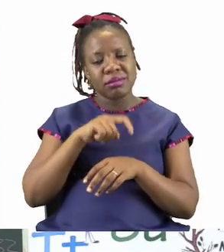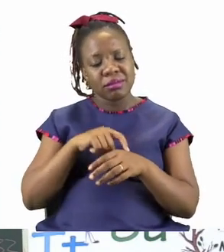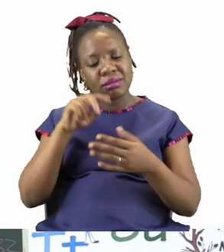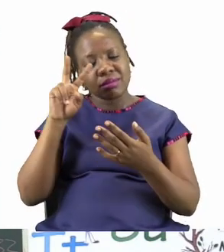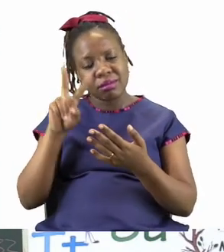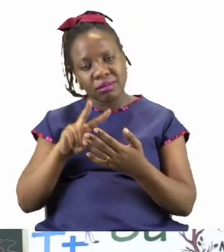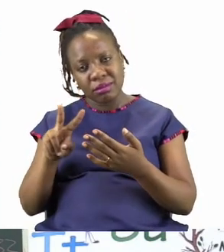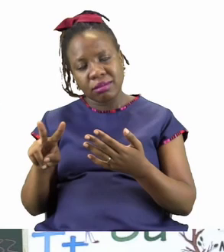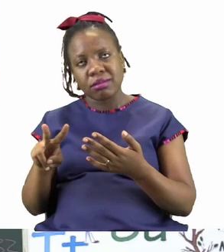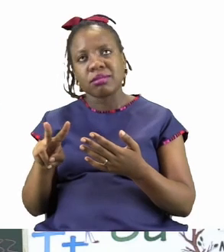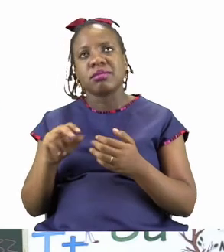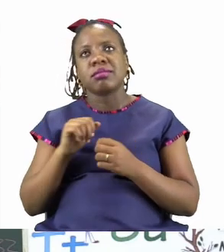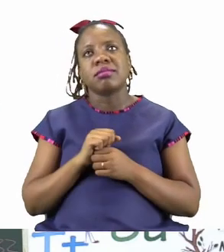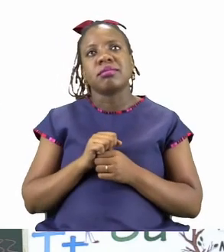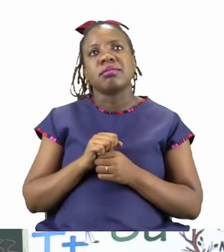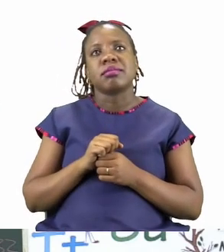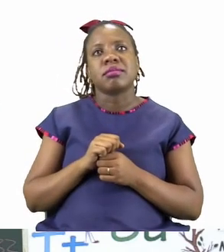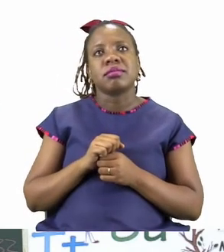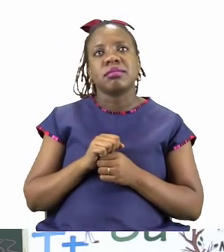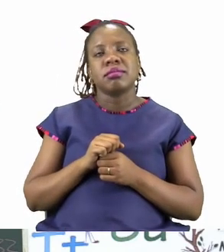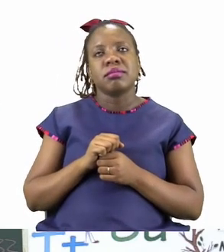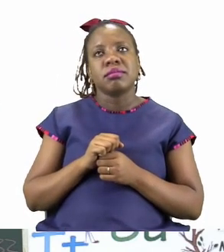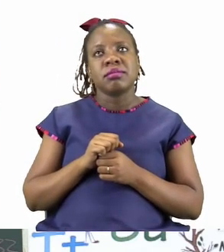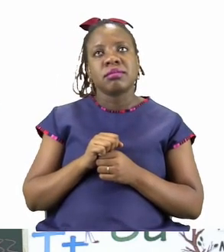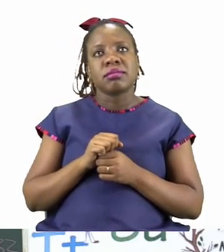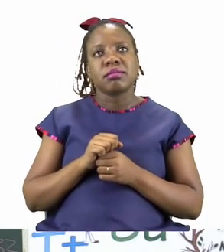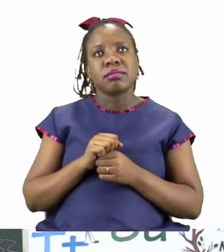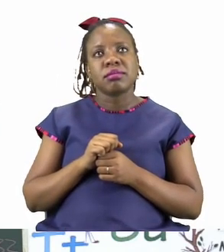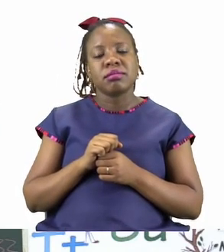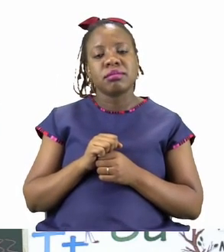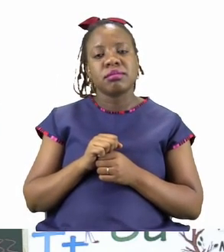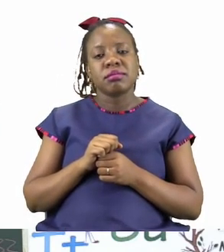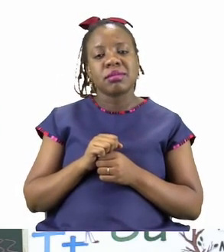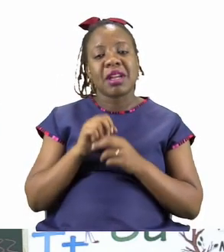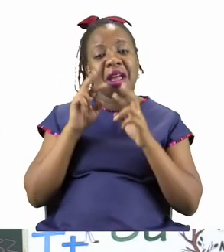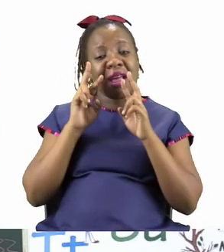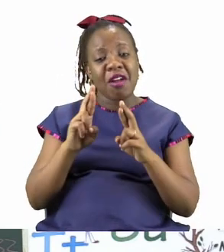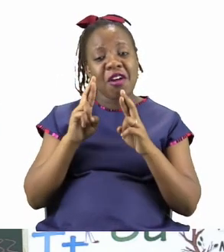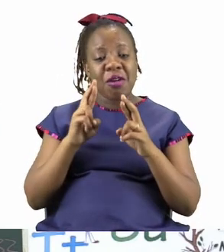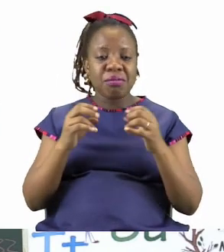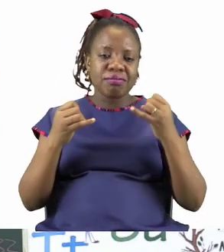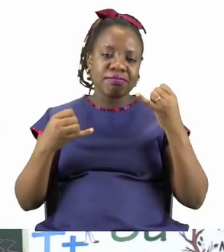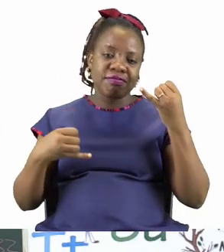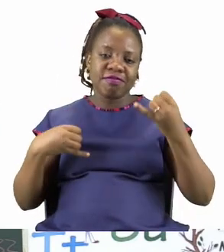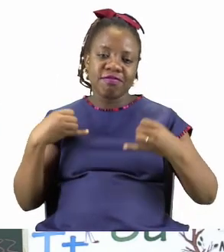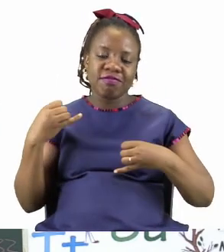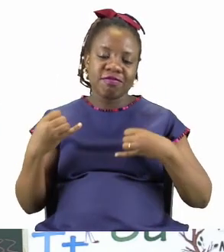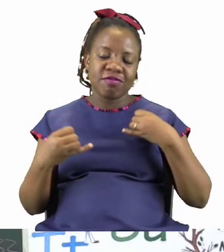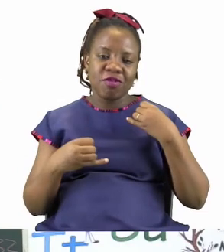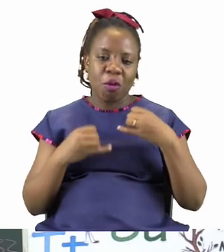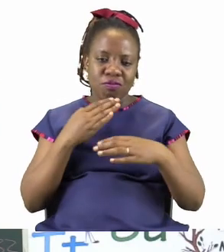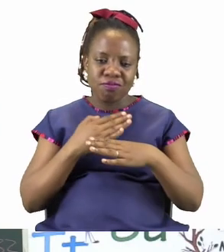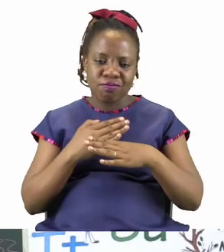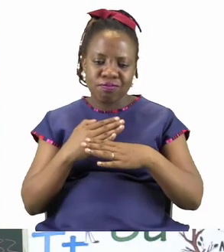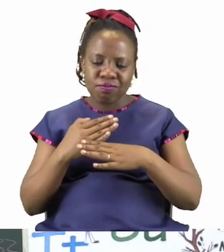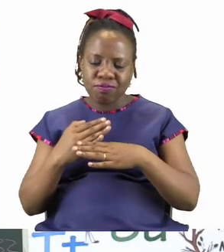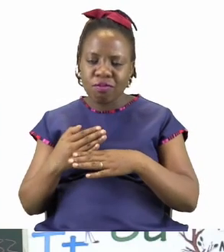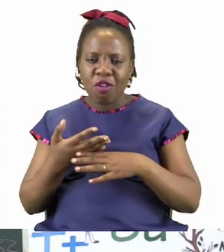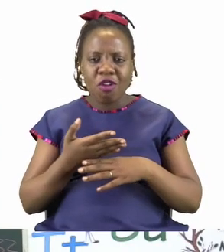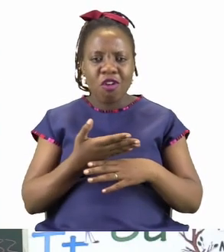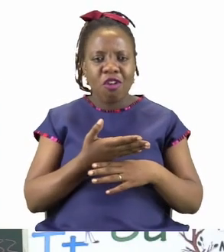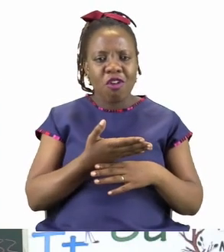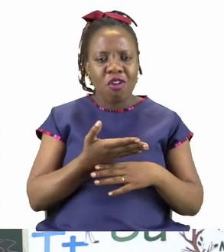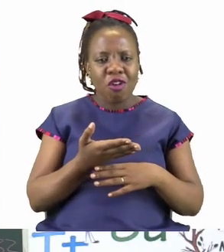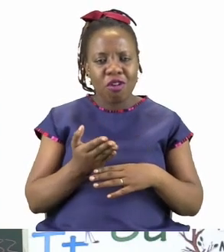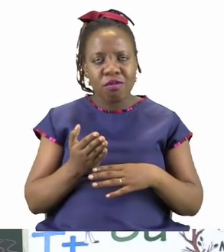third time. All right, everyone, I hope you will have fun finishing all your activities, because I will now quickly take a